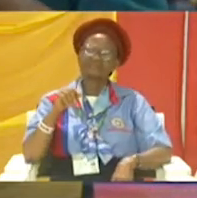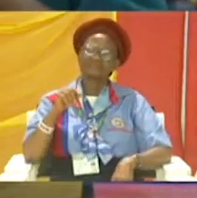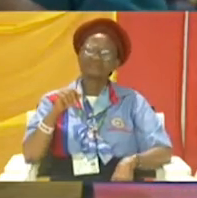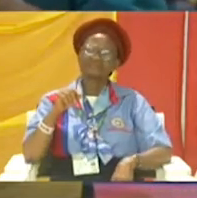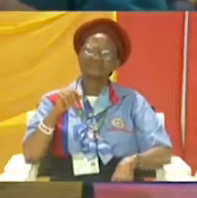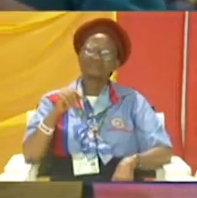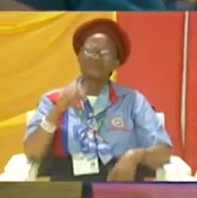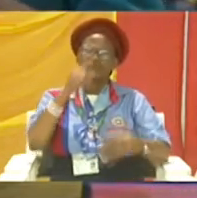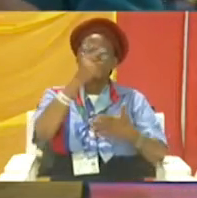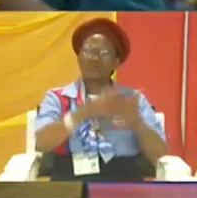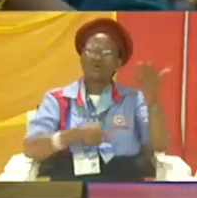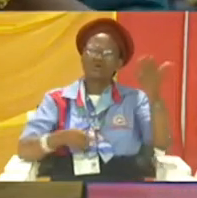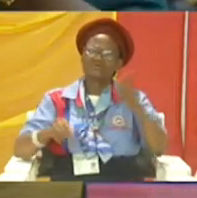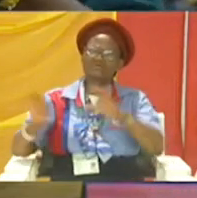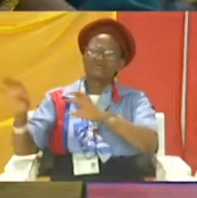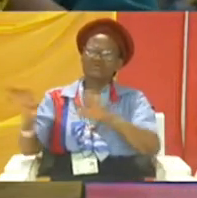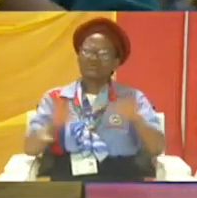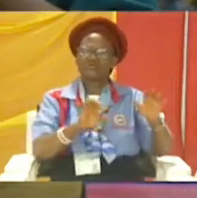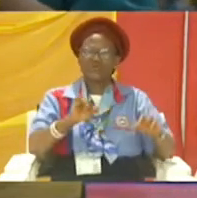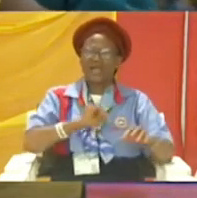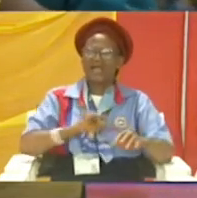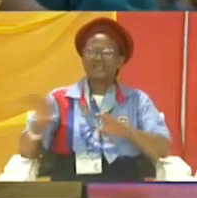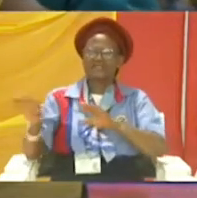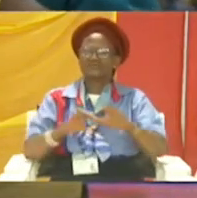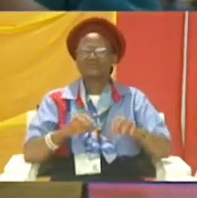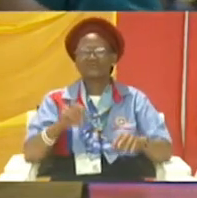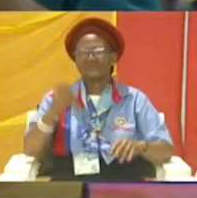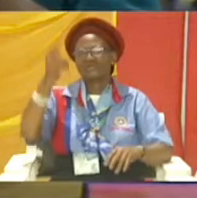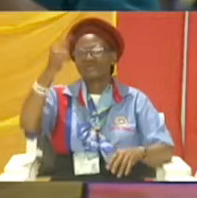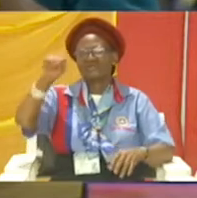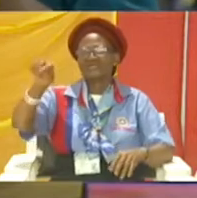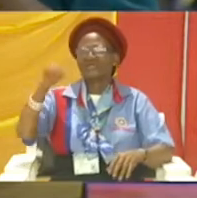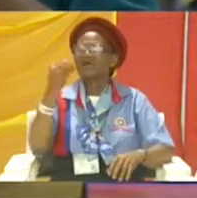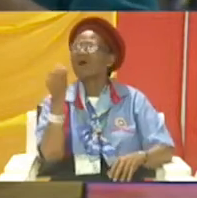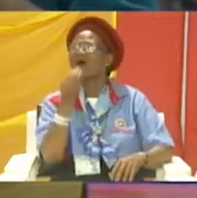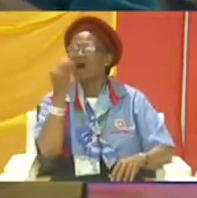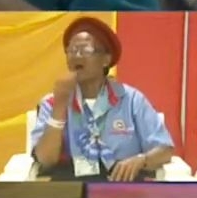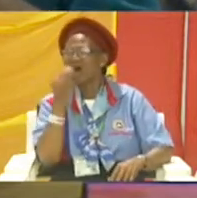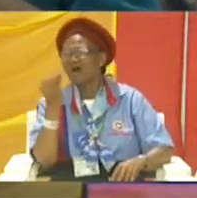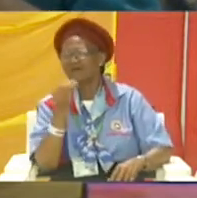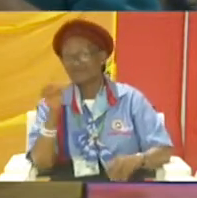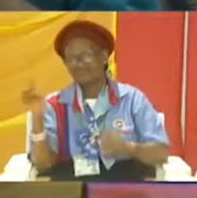What do I do? Kini ki se? And the herbalist did